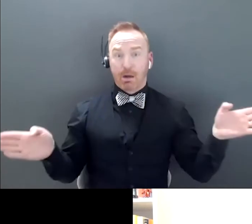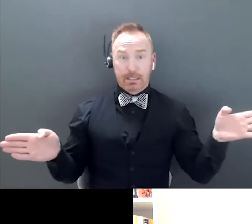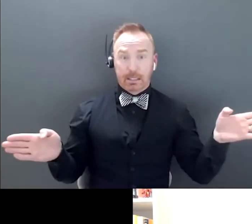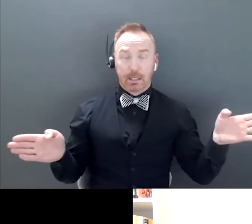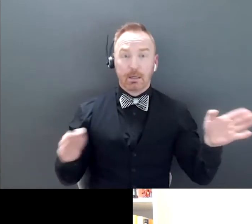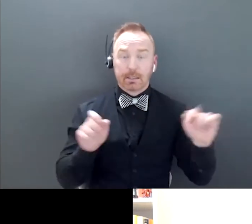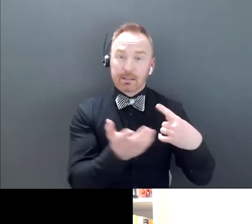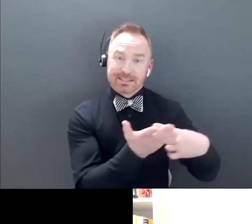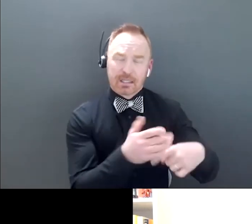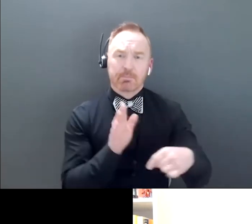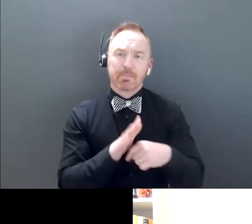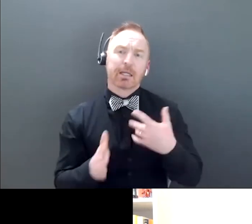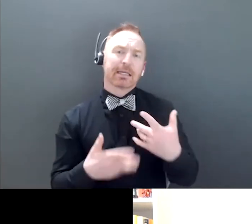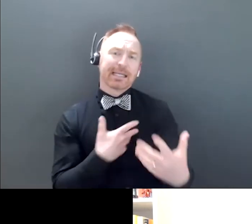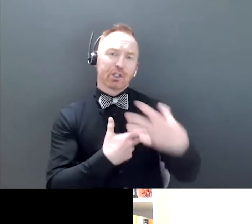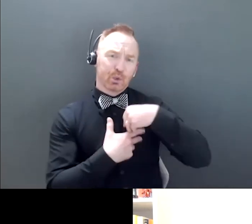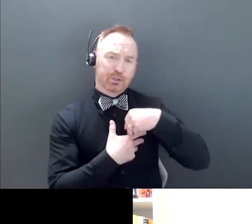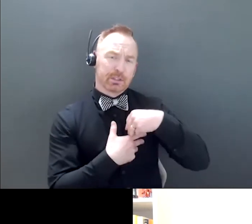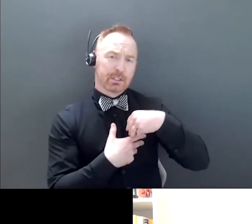role does inclusion play in those discussions?